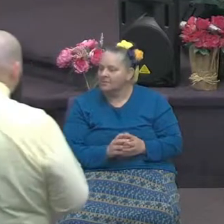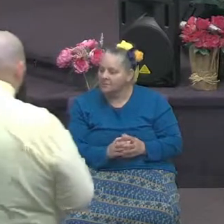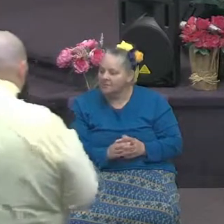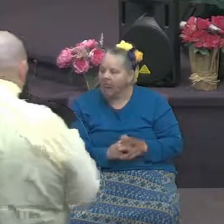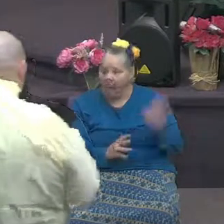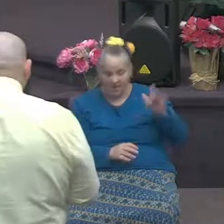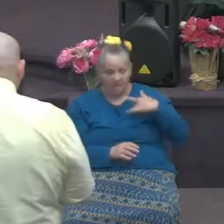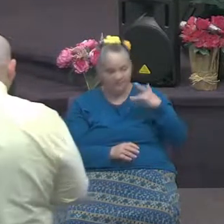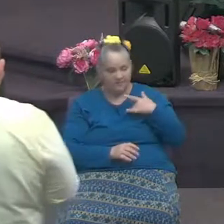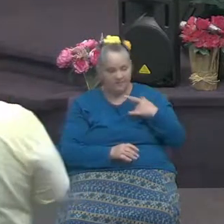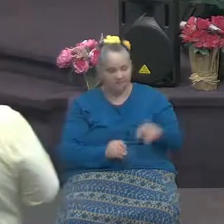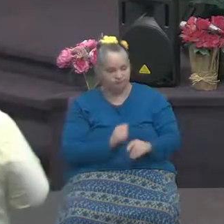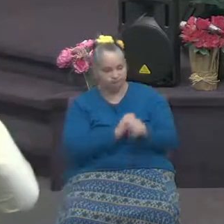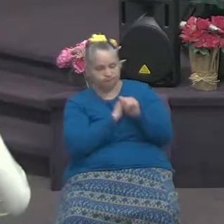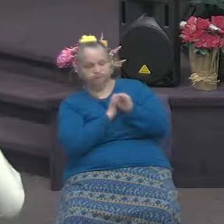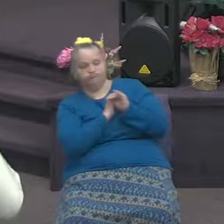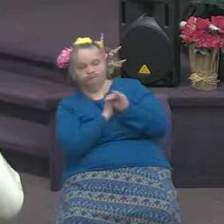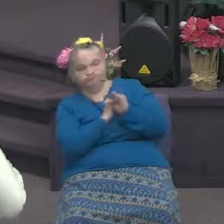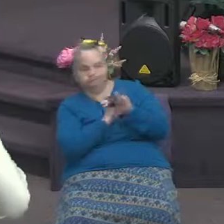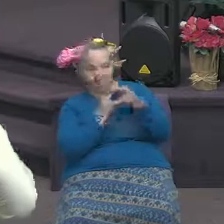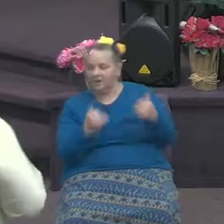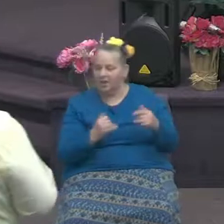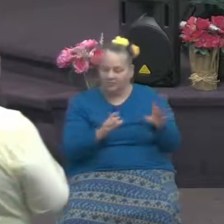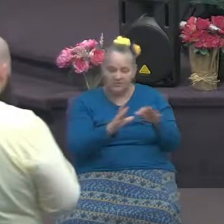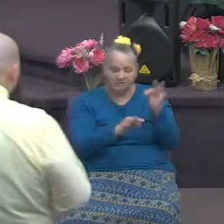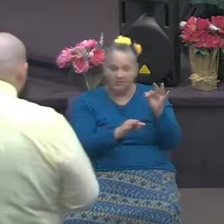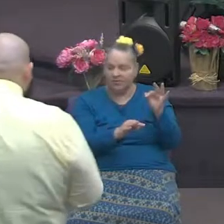I can feel some resistance in the spirit right now.